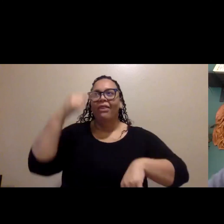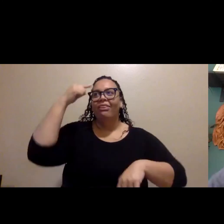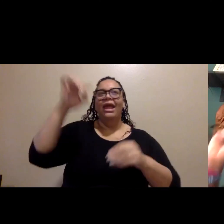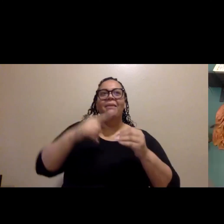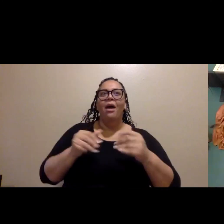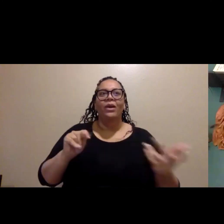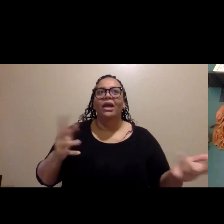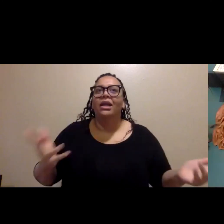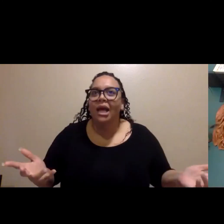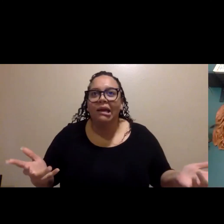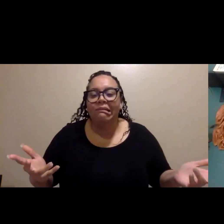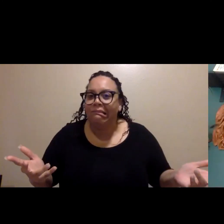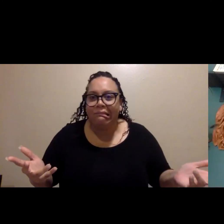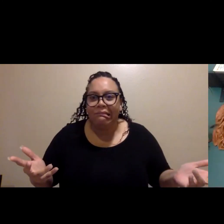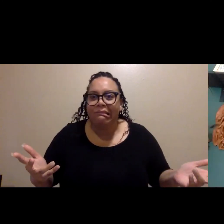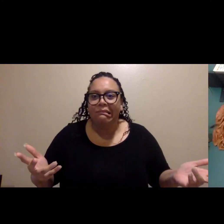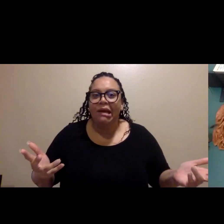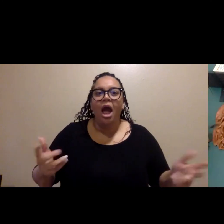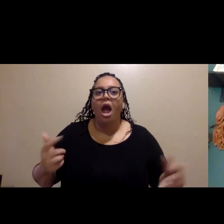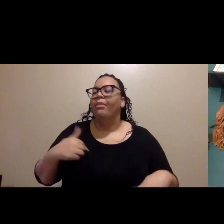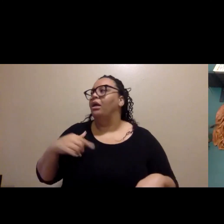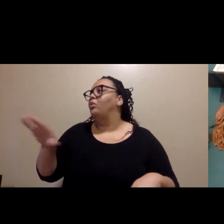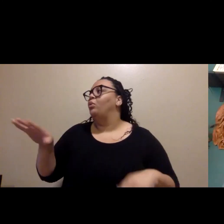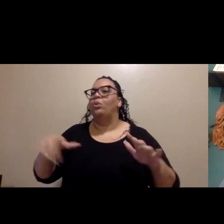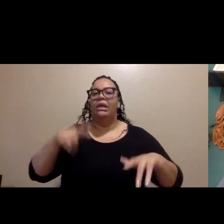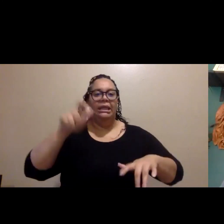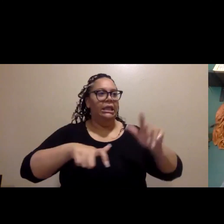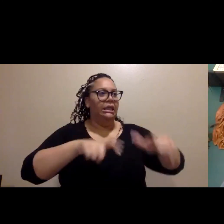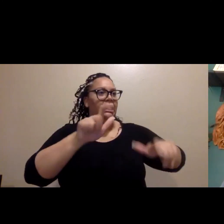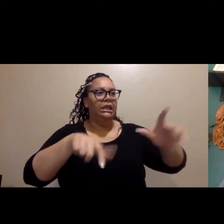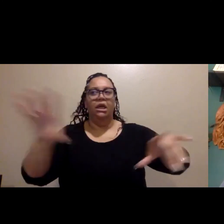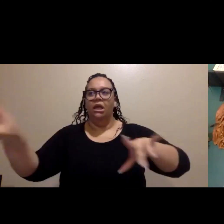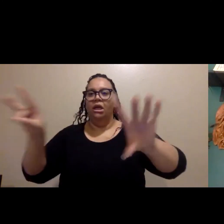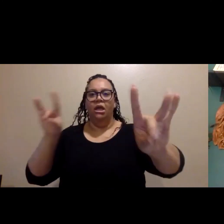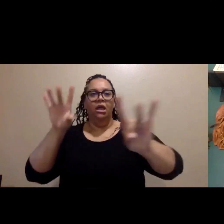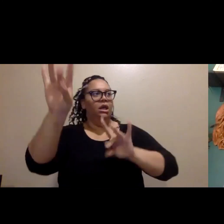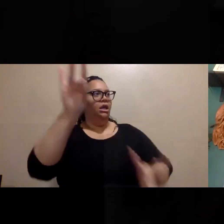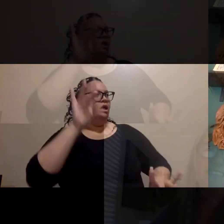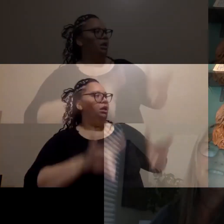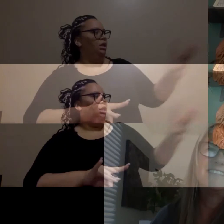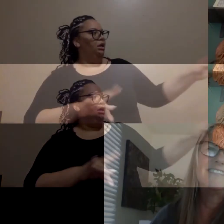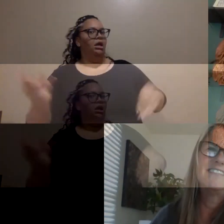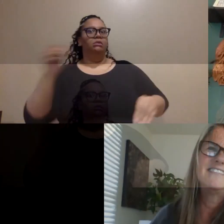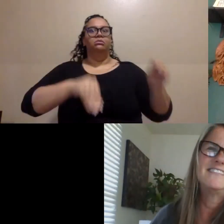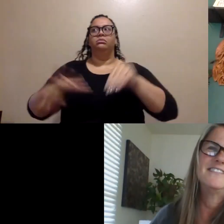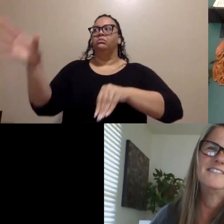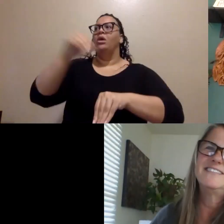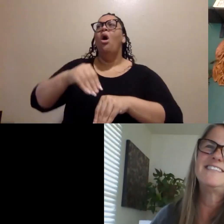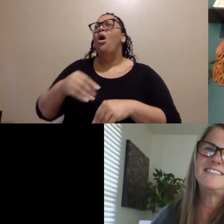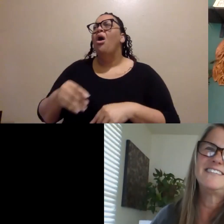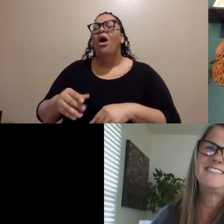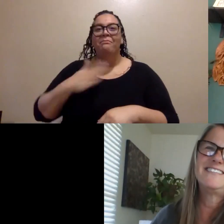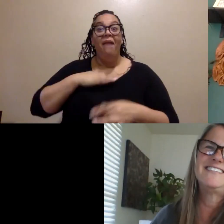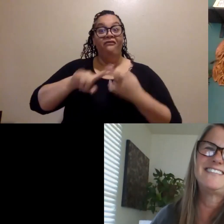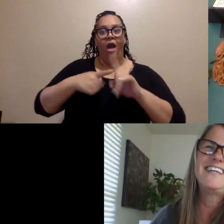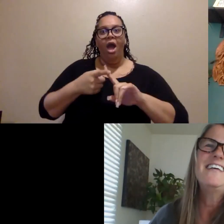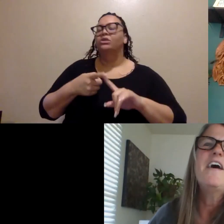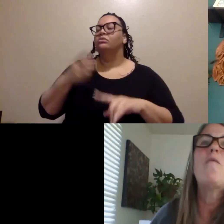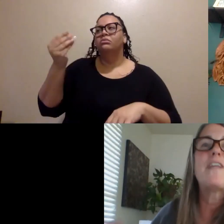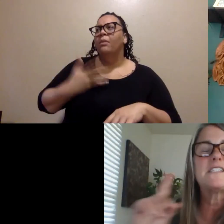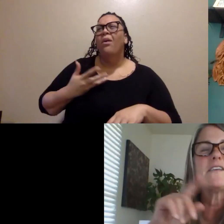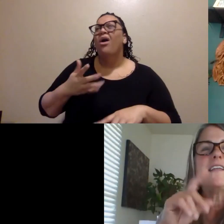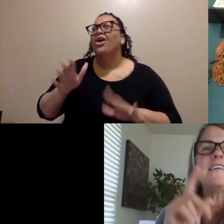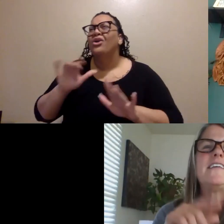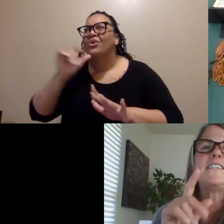like, nope, that's coming with me. People are looking at me like, Judith, you don't necessarily need that. I'm like, yes, I do need that.